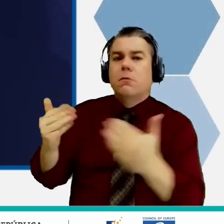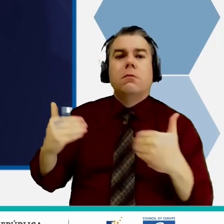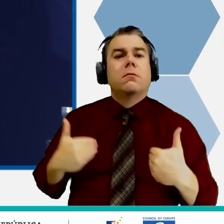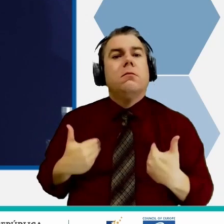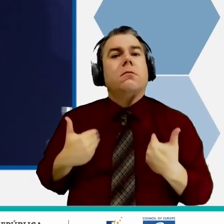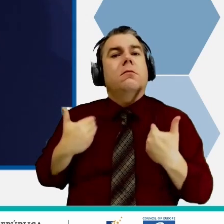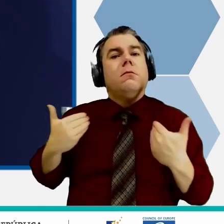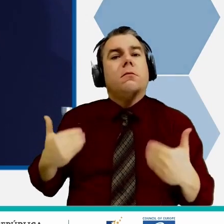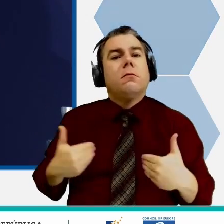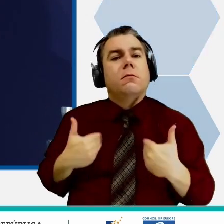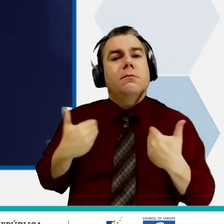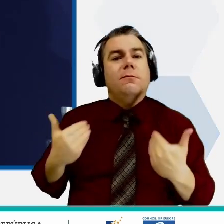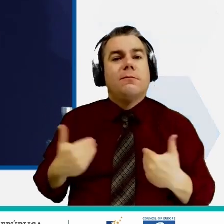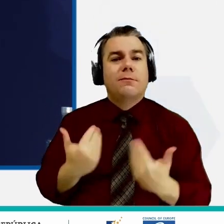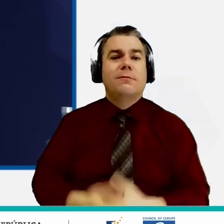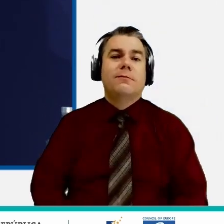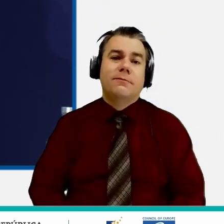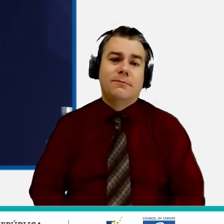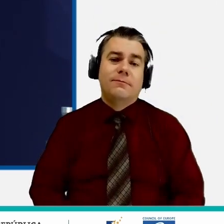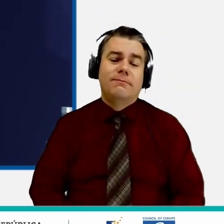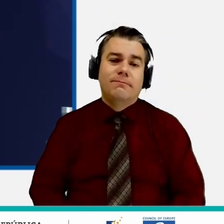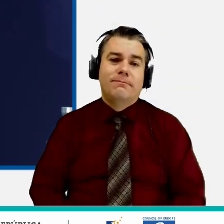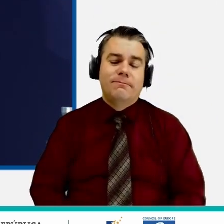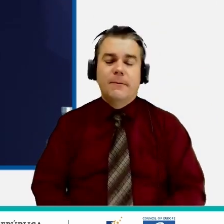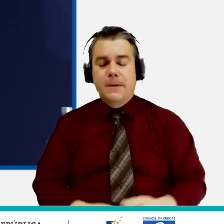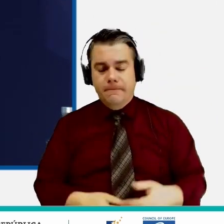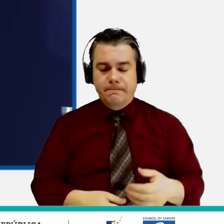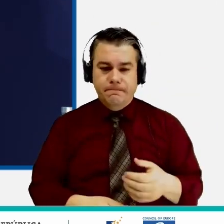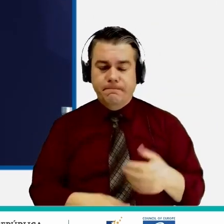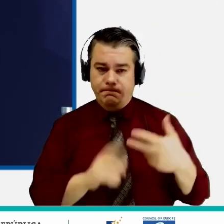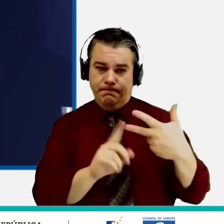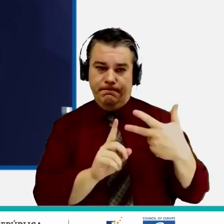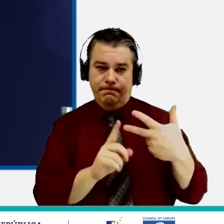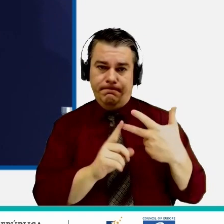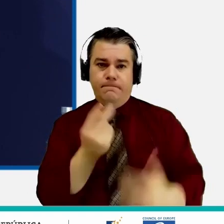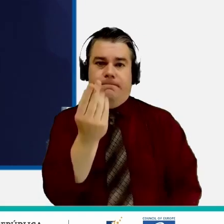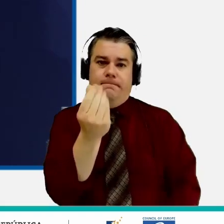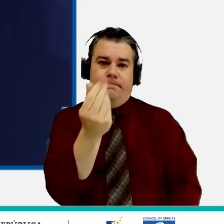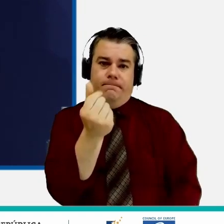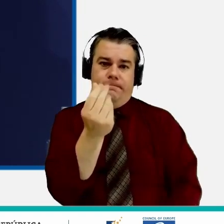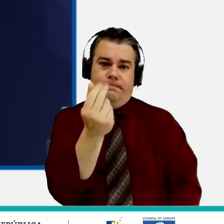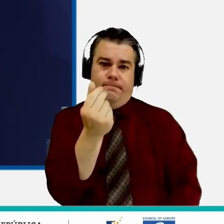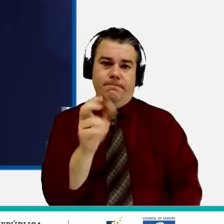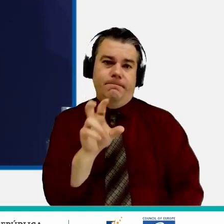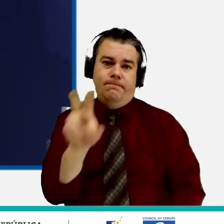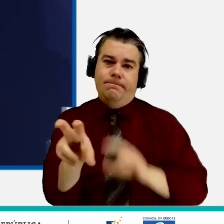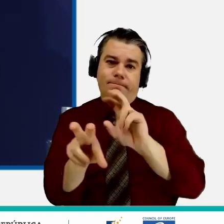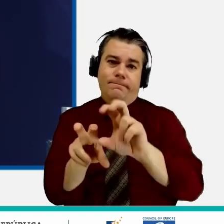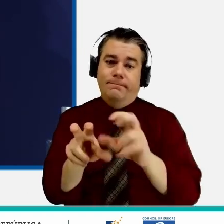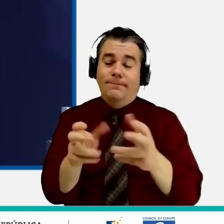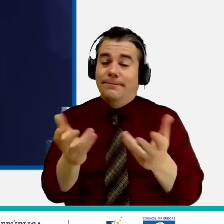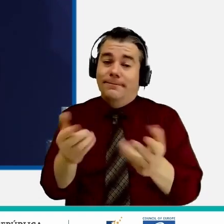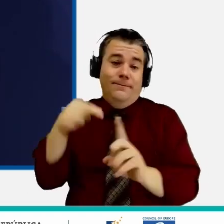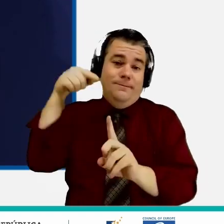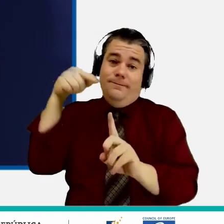And then the third area is investments. I mean, you know, let's face it, it's all about the money in the end.